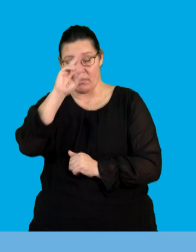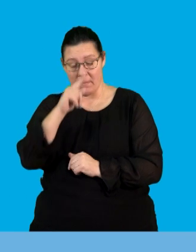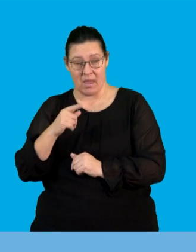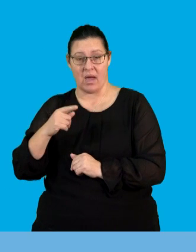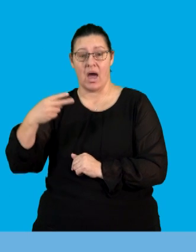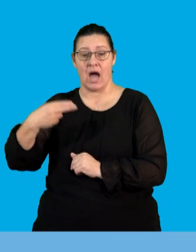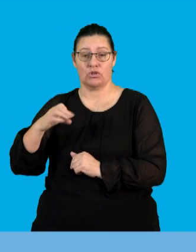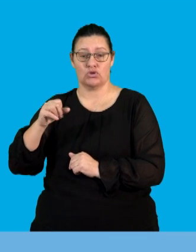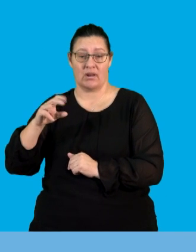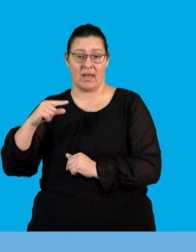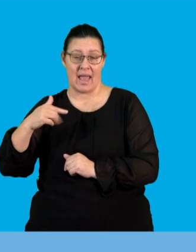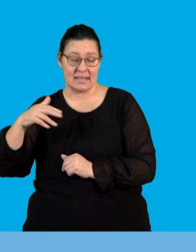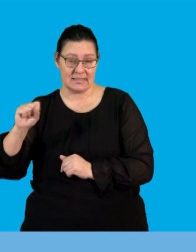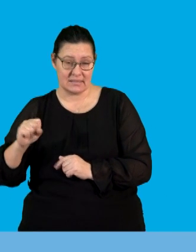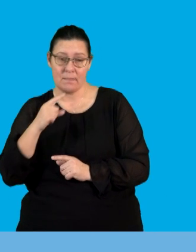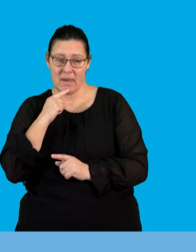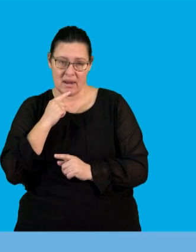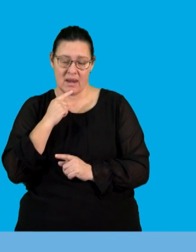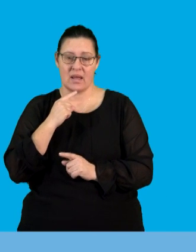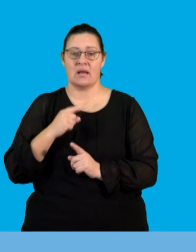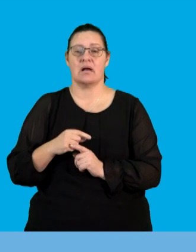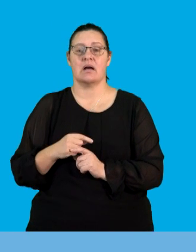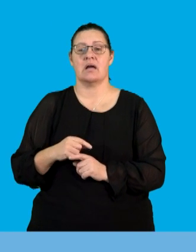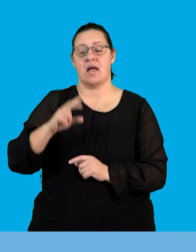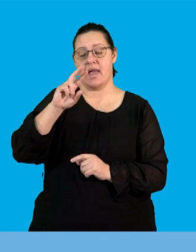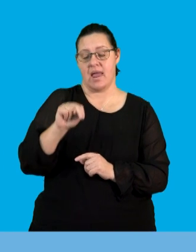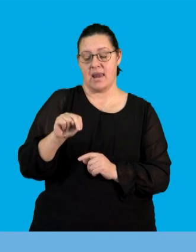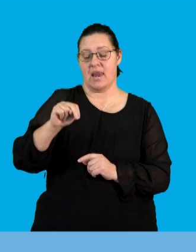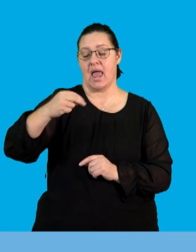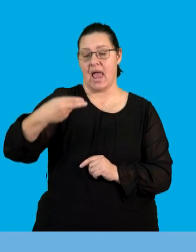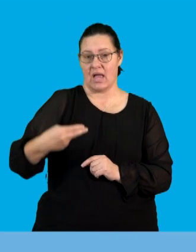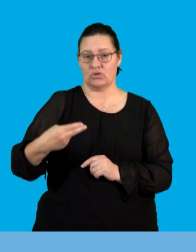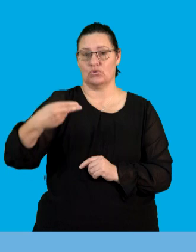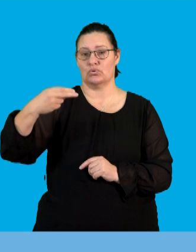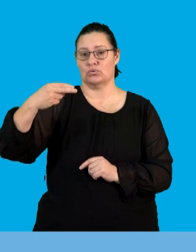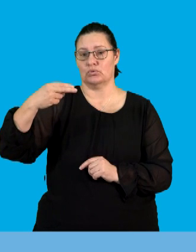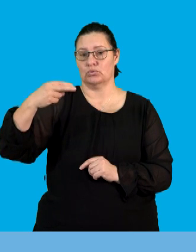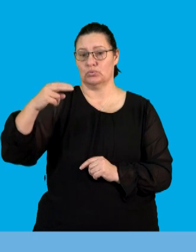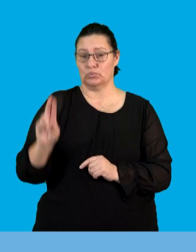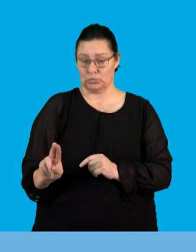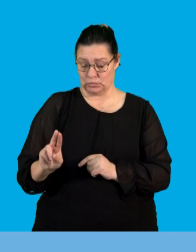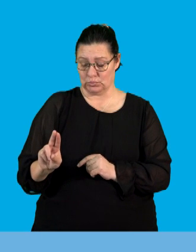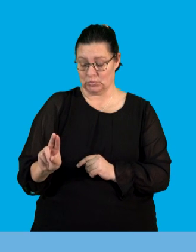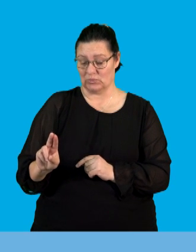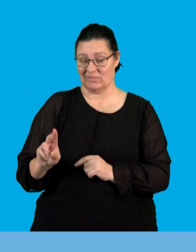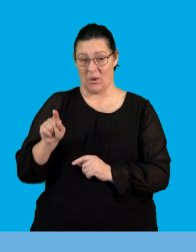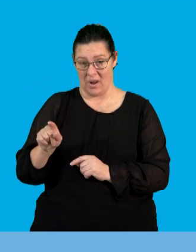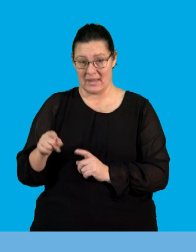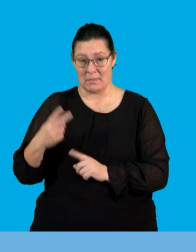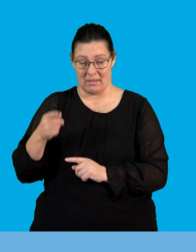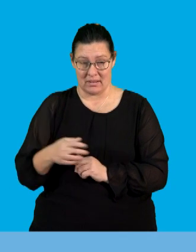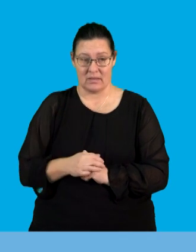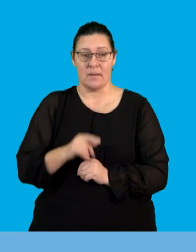that the hydrogen gas is a diatomic molecule, so it's written as NH2. So then, for each of the